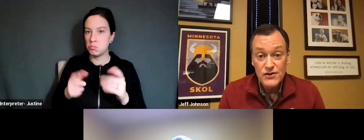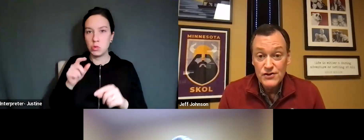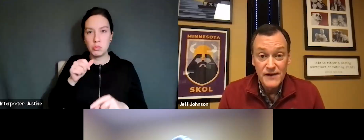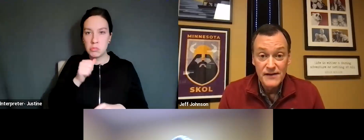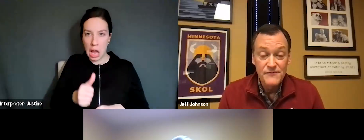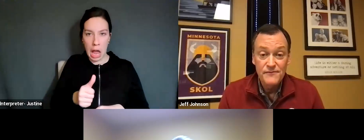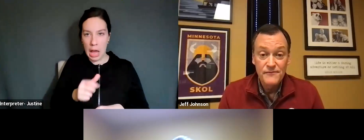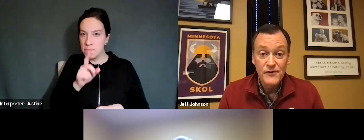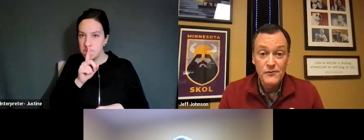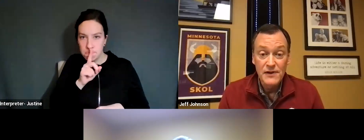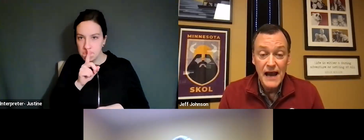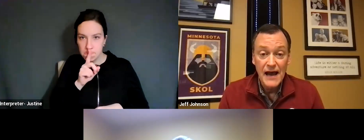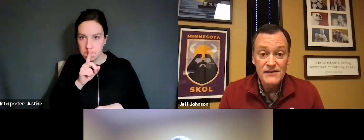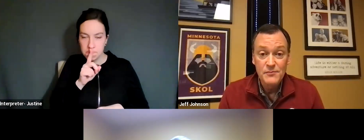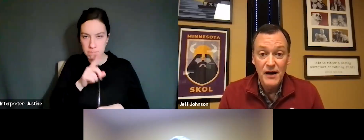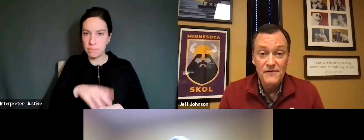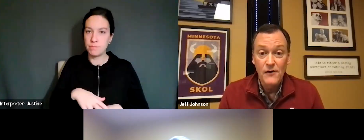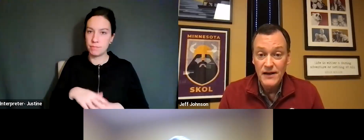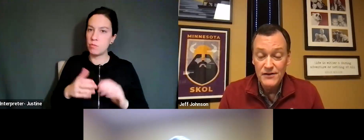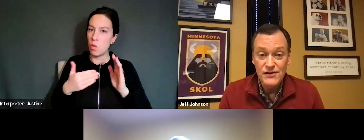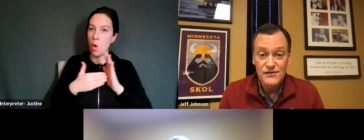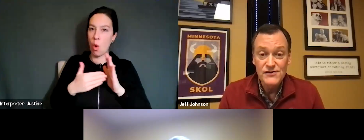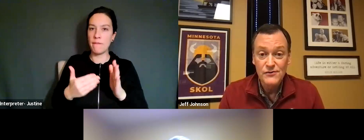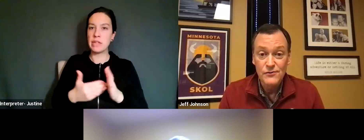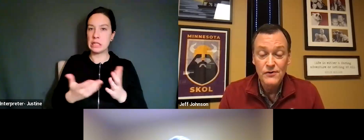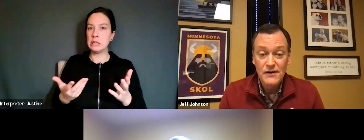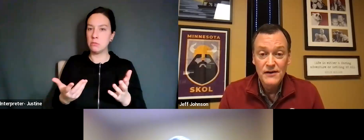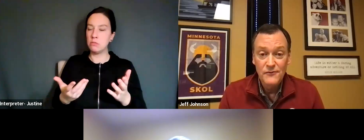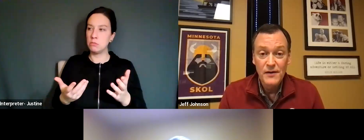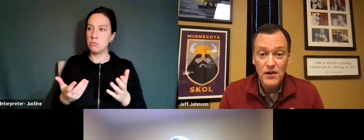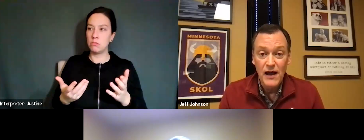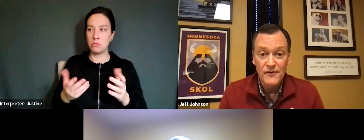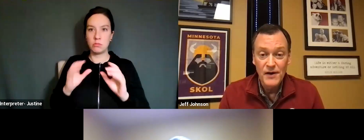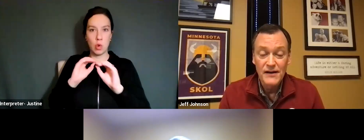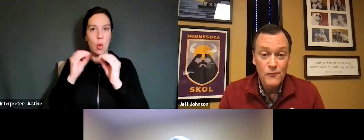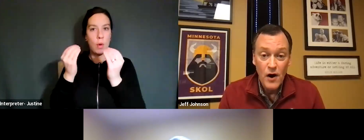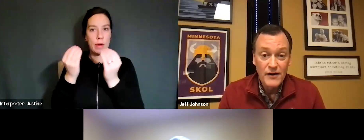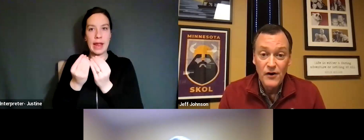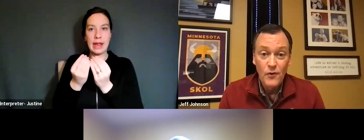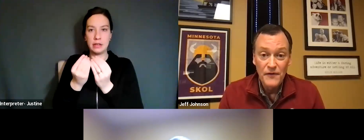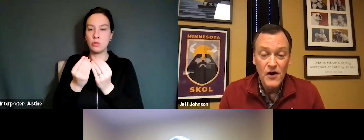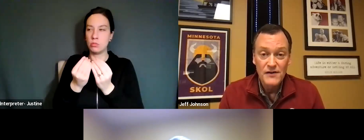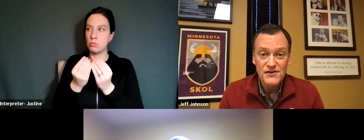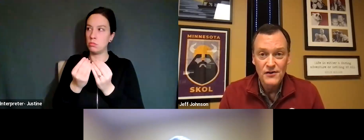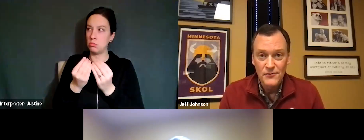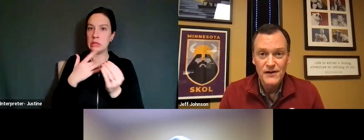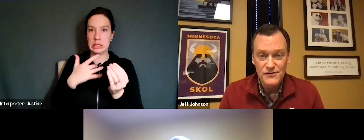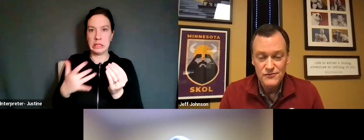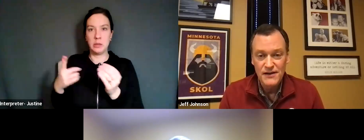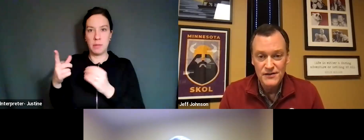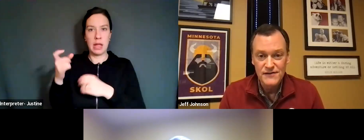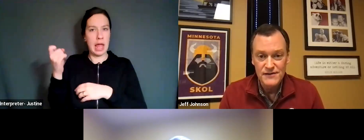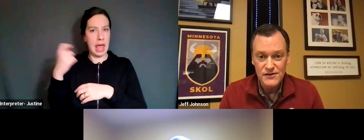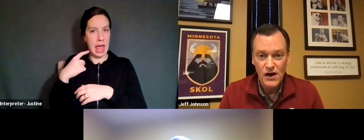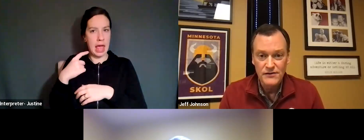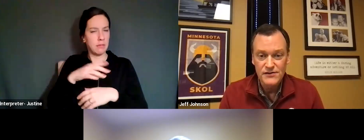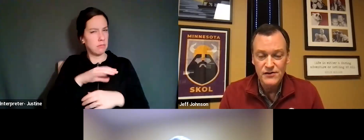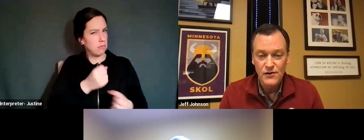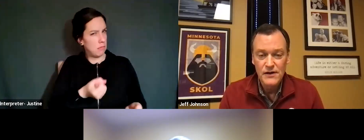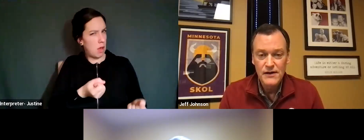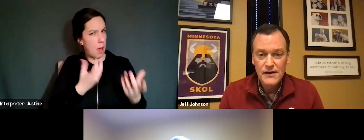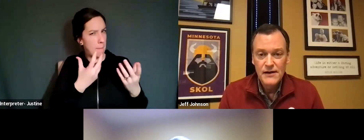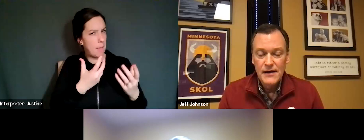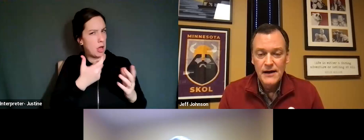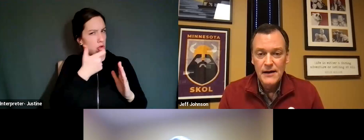And it's a question that is frequently asked by foundations who, if we apply for money, they want to know what the costs are to raise and train each of these dogs.